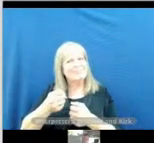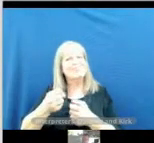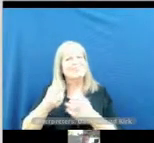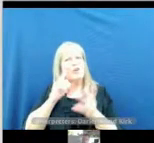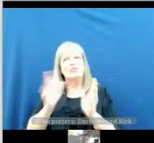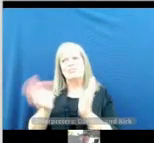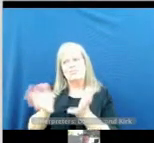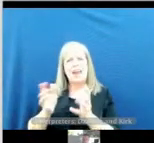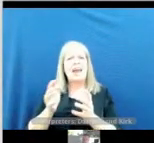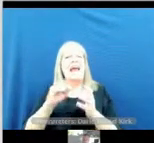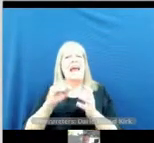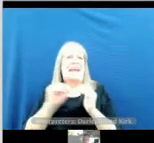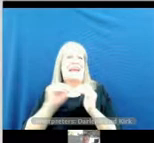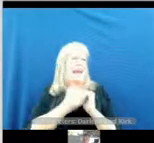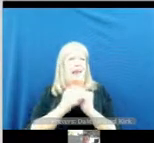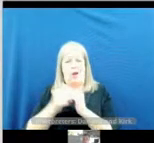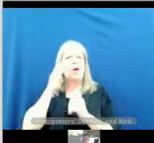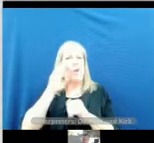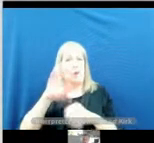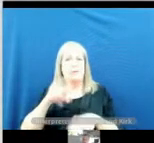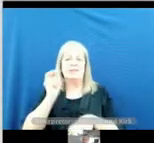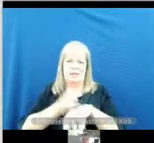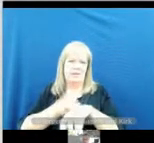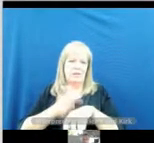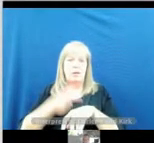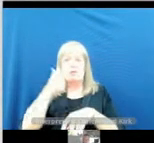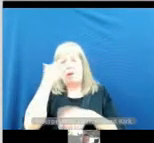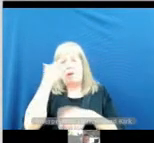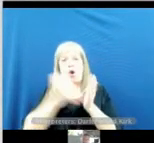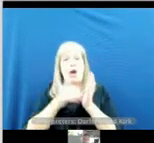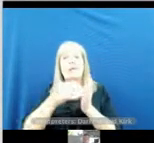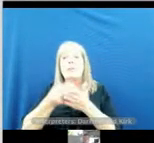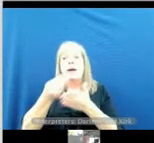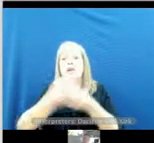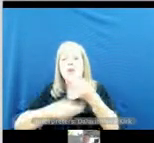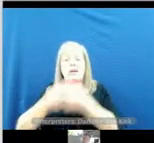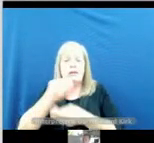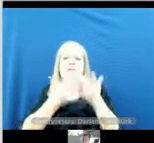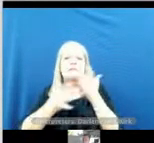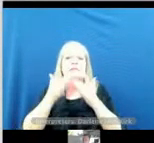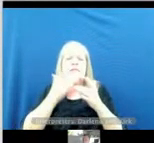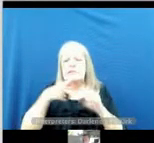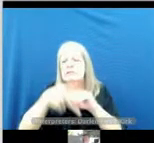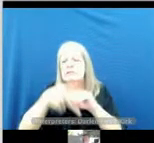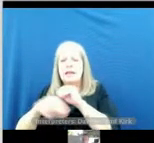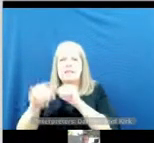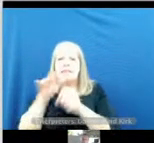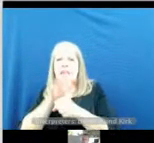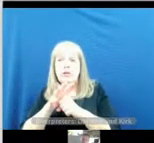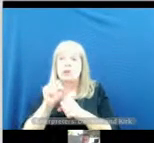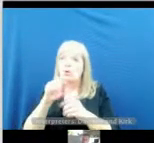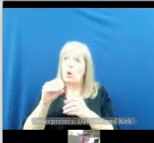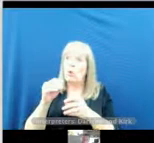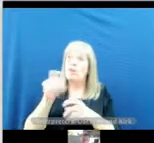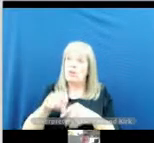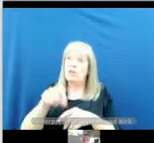budgets are pretty strapped. It's difficult to pay someone to come in, definitely on an ongoing basis, but there are different ways